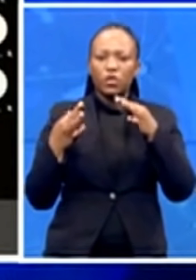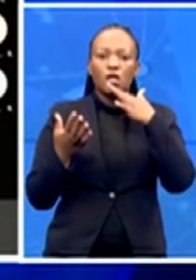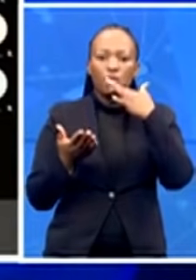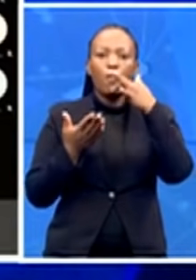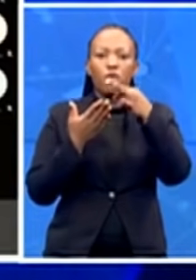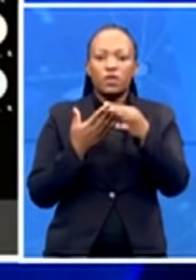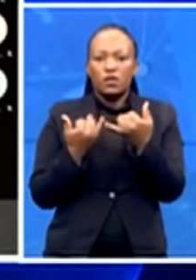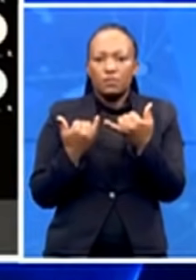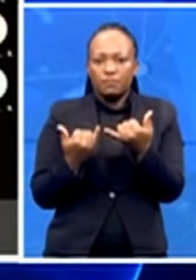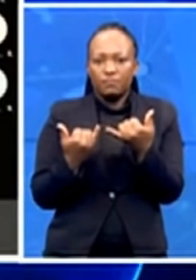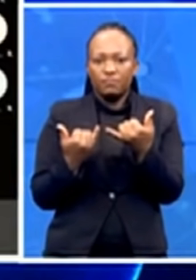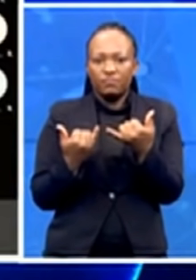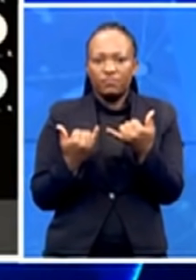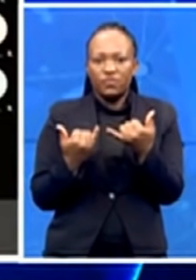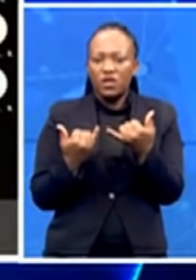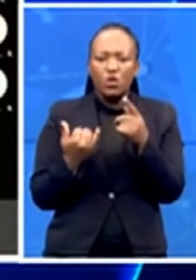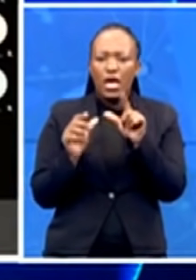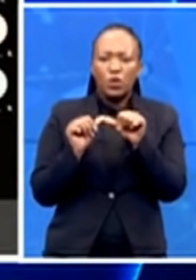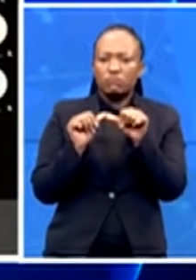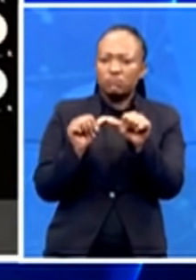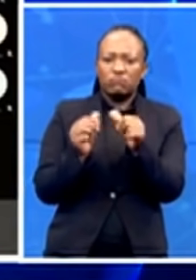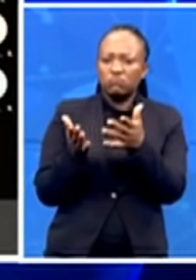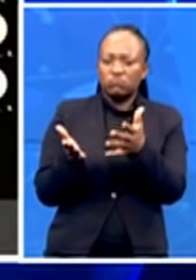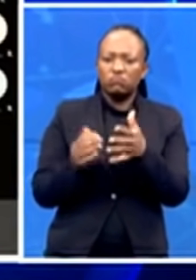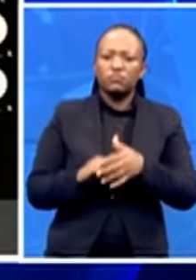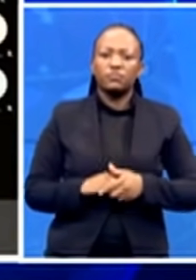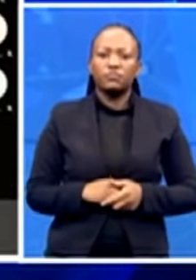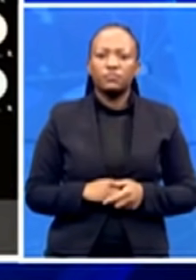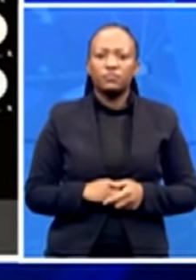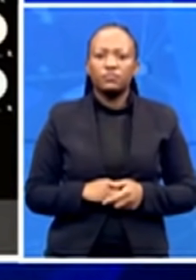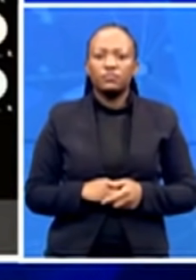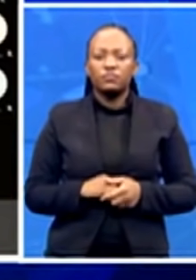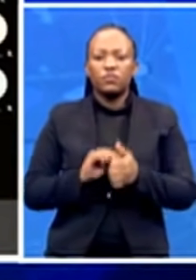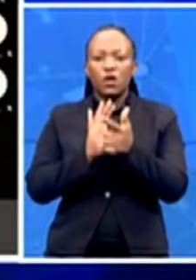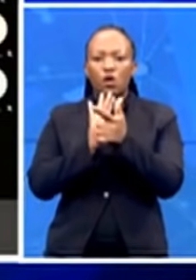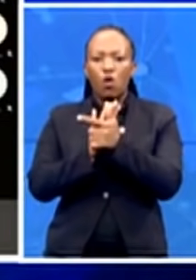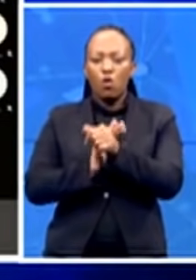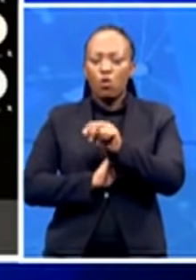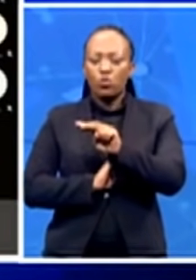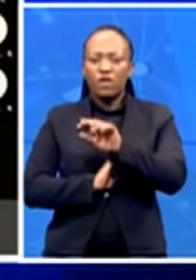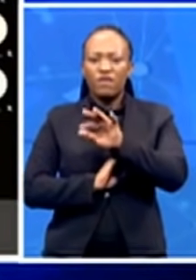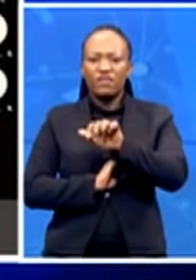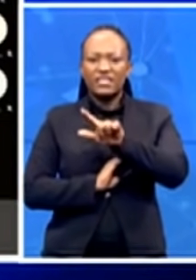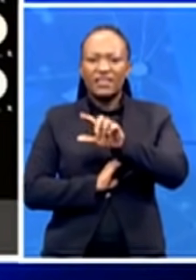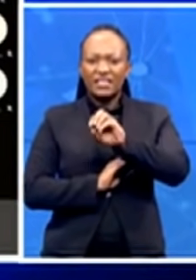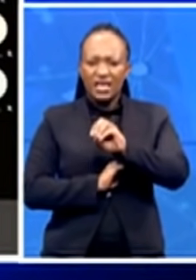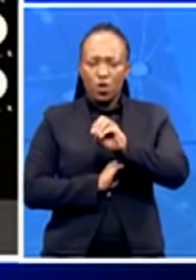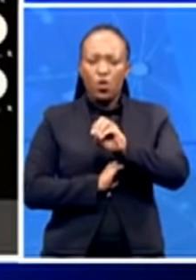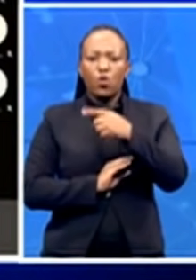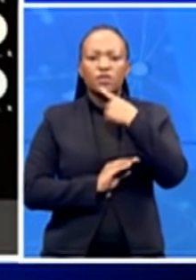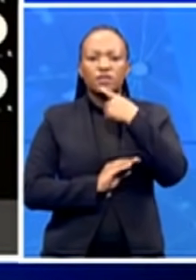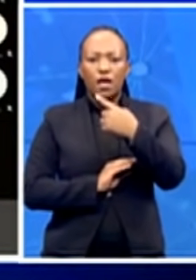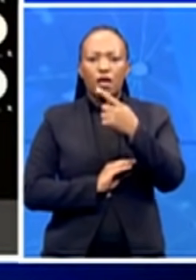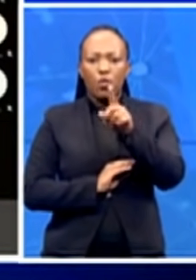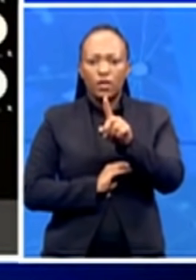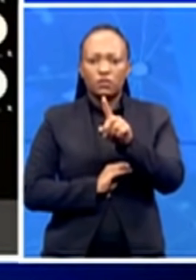sustainable. What Rule 2570 requires in order for it to be triggered is